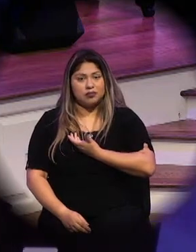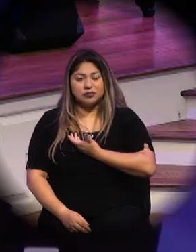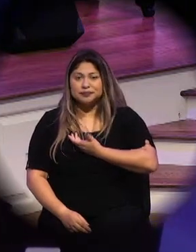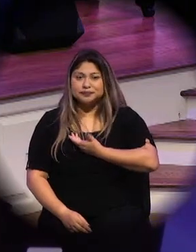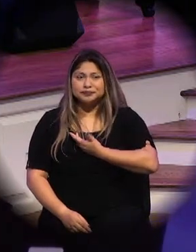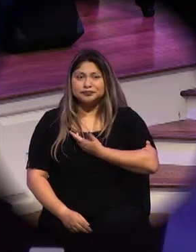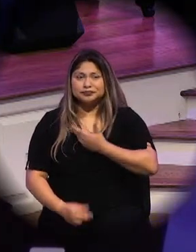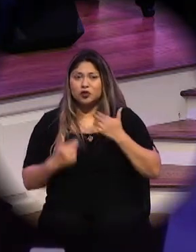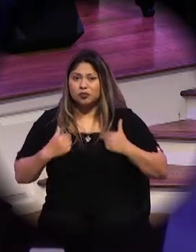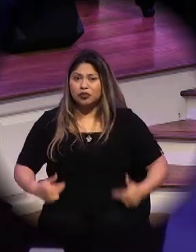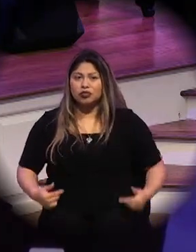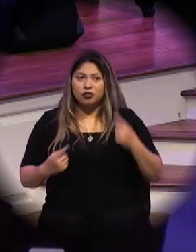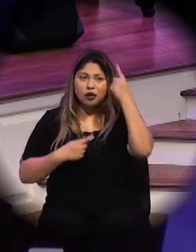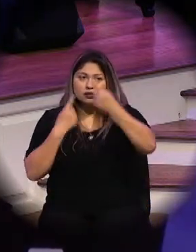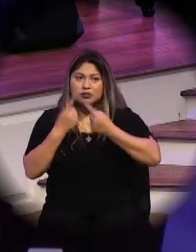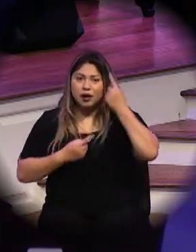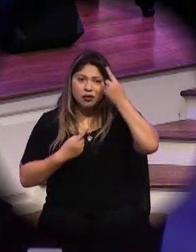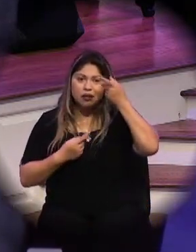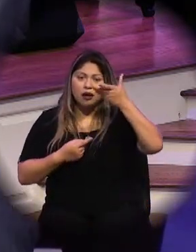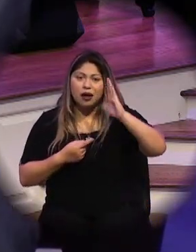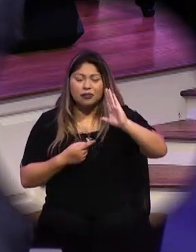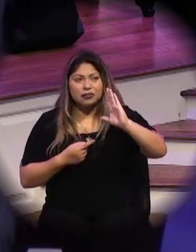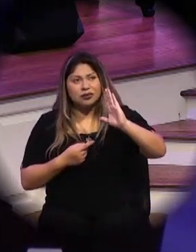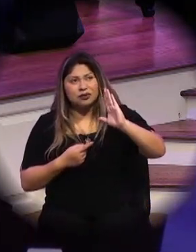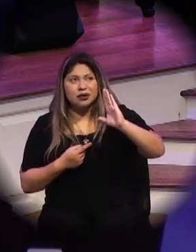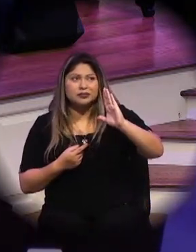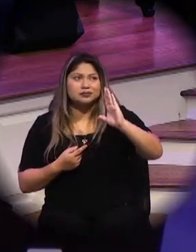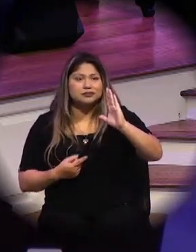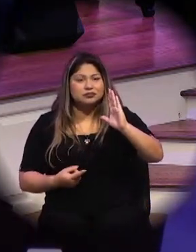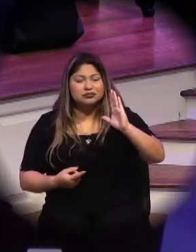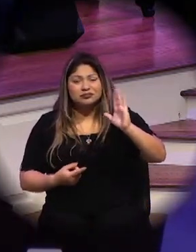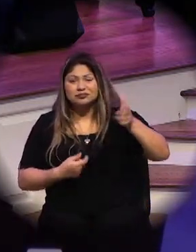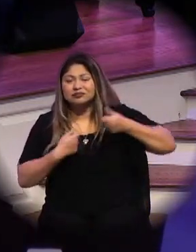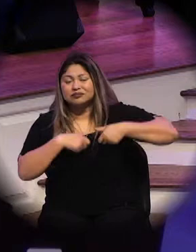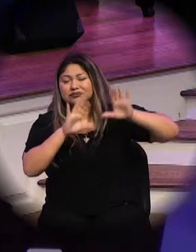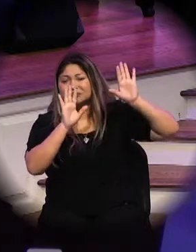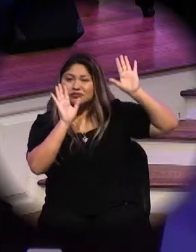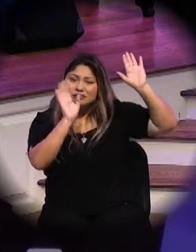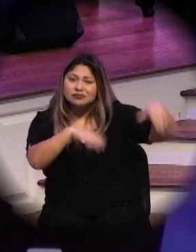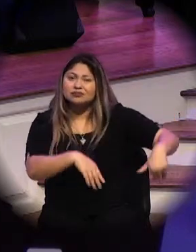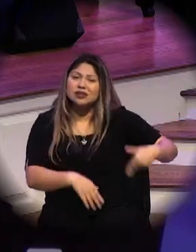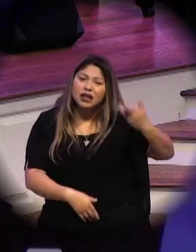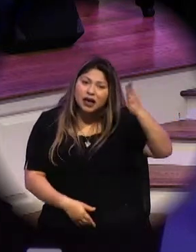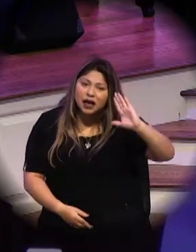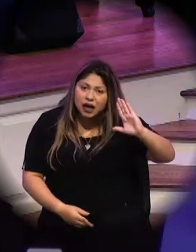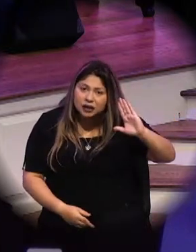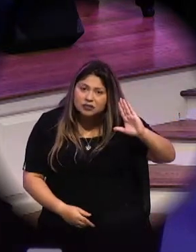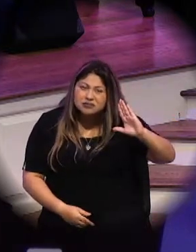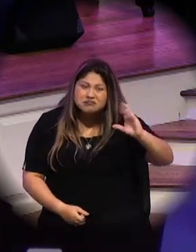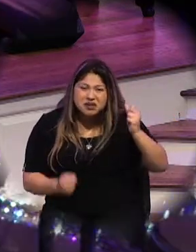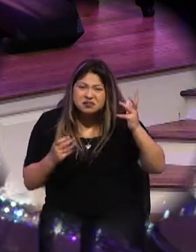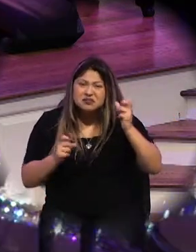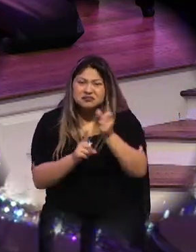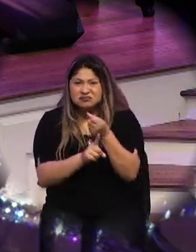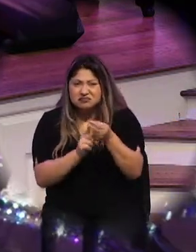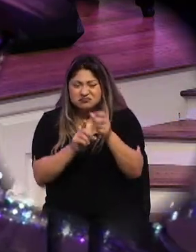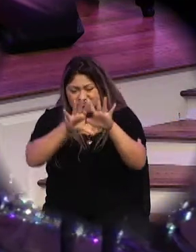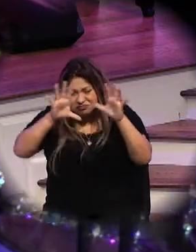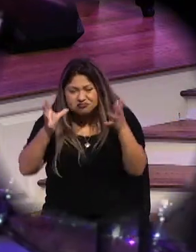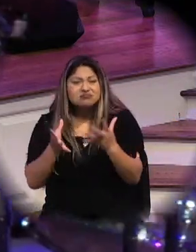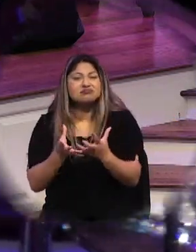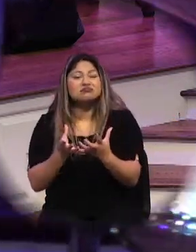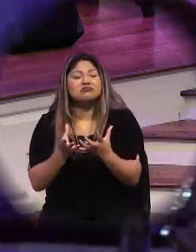begin to read the book of Romans, and he was captured not by human beings' thoughts about God, but rather God's